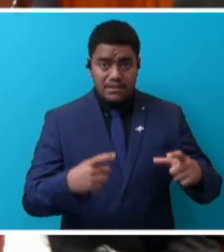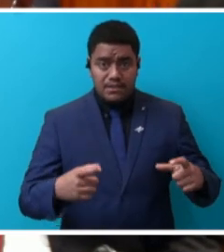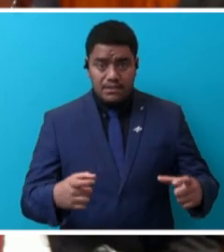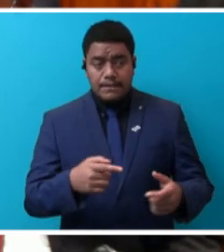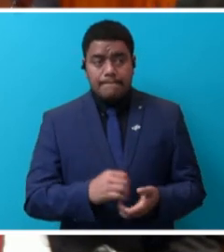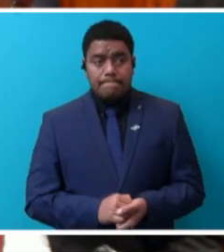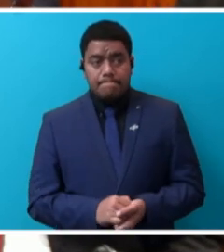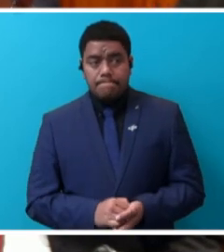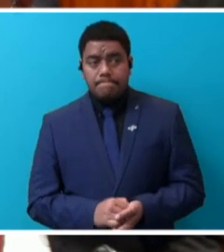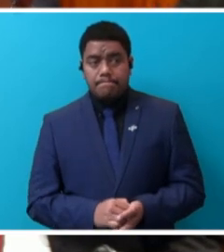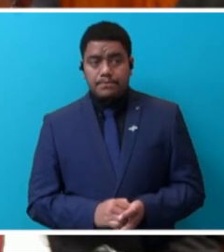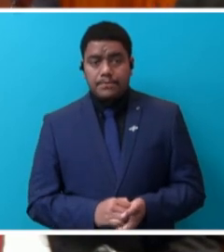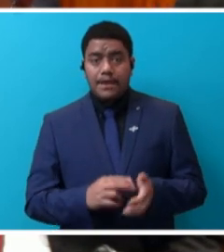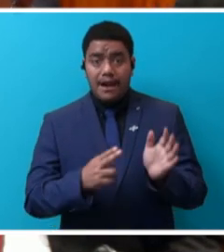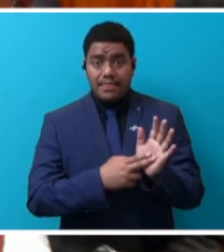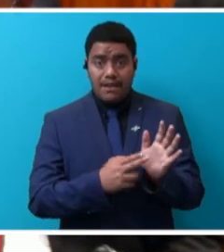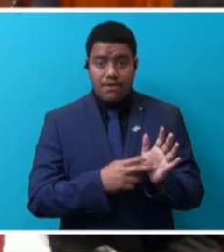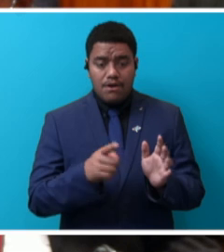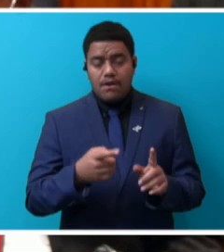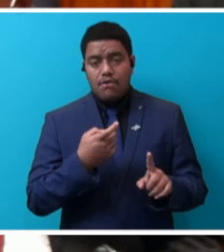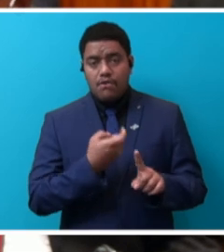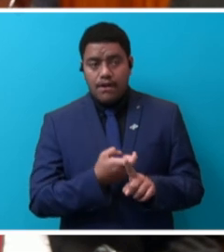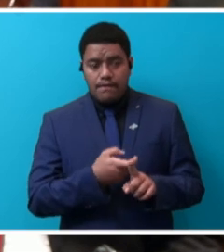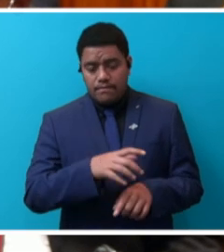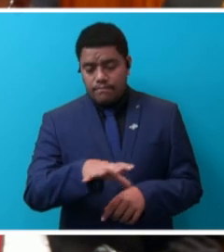through Coronivia Nandawa and also from